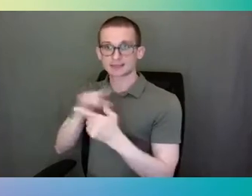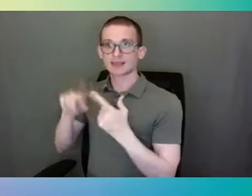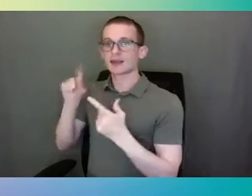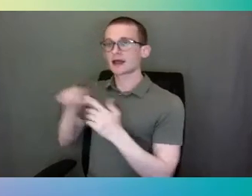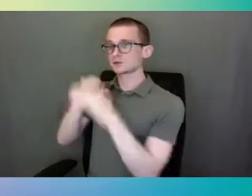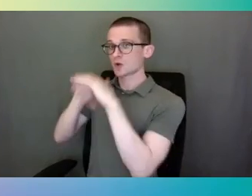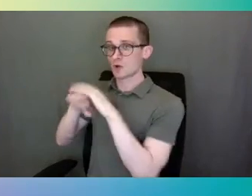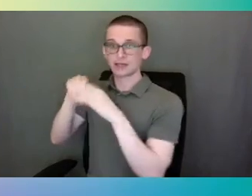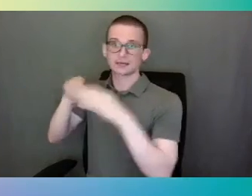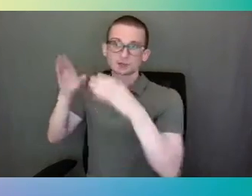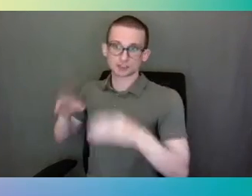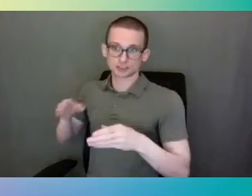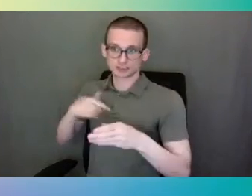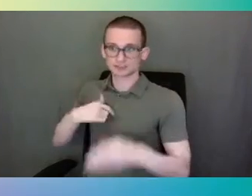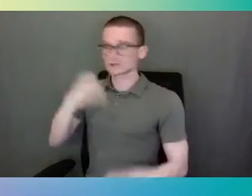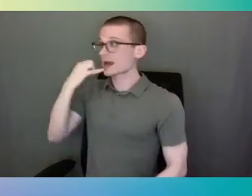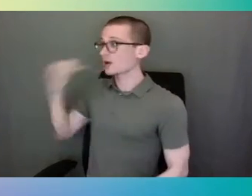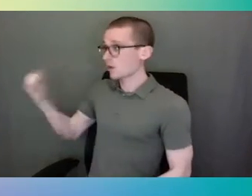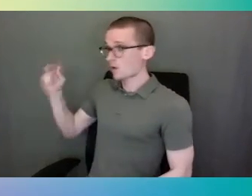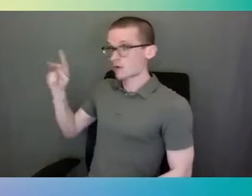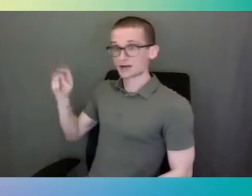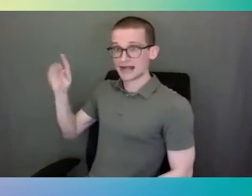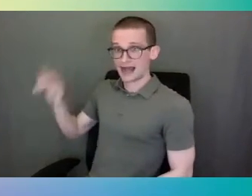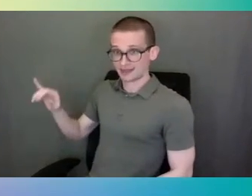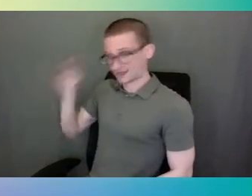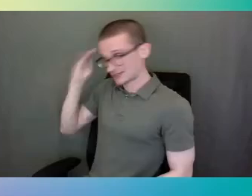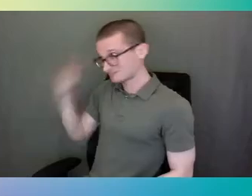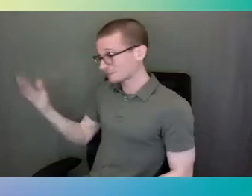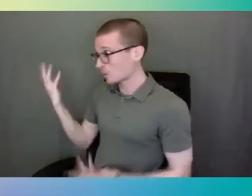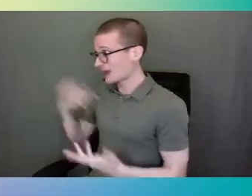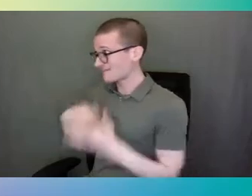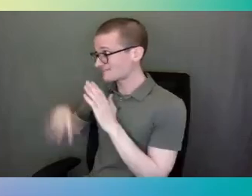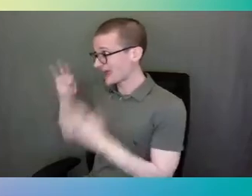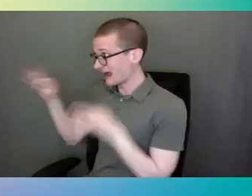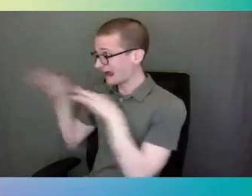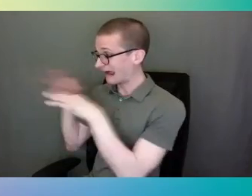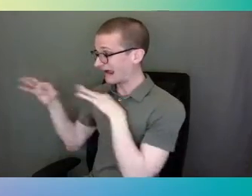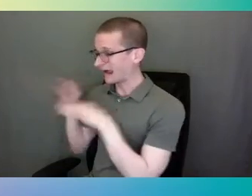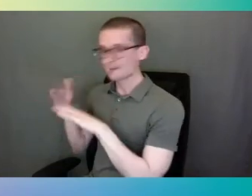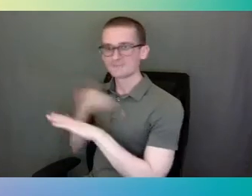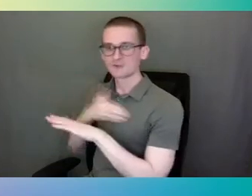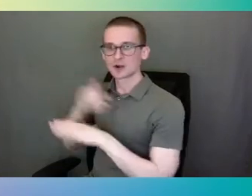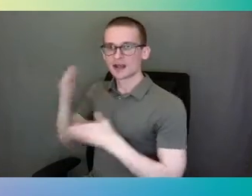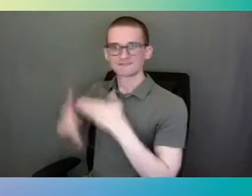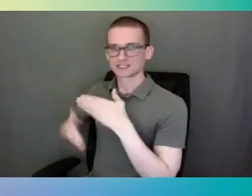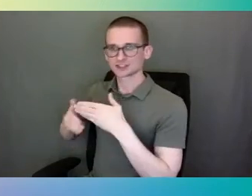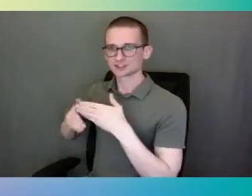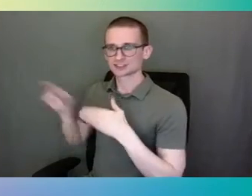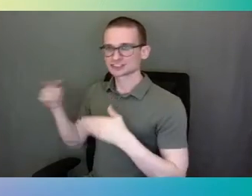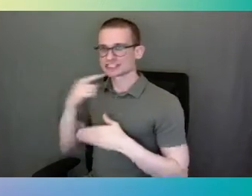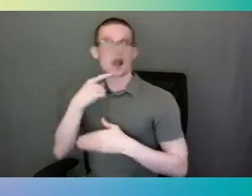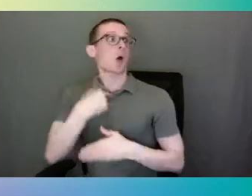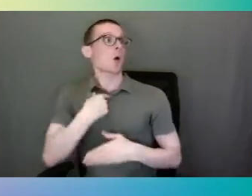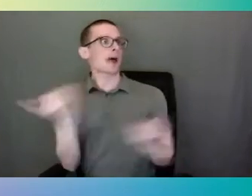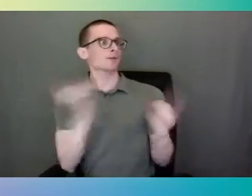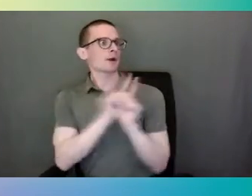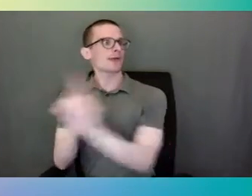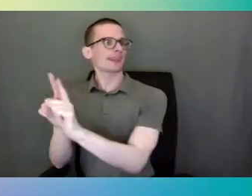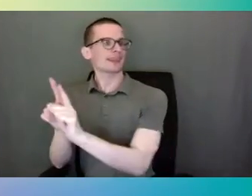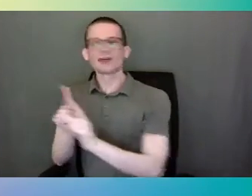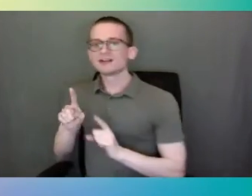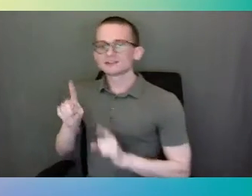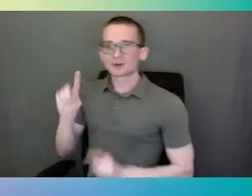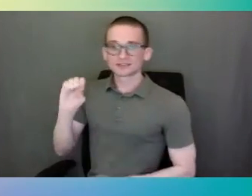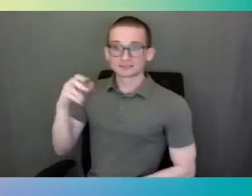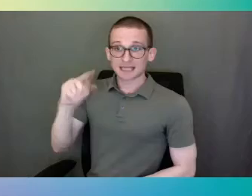Baldock, told her what I found. And before I could finish my sentence, she said, I'm going with you. And so in September of